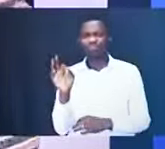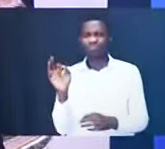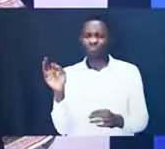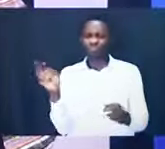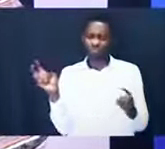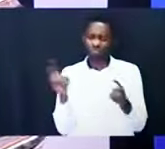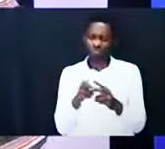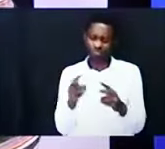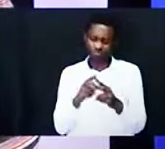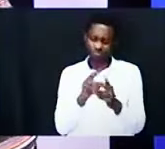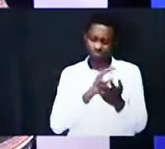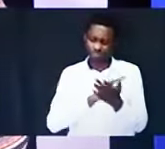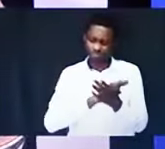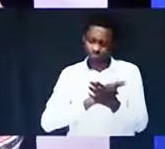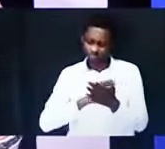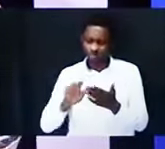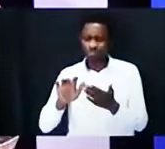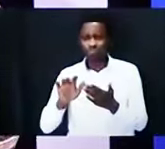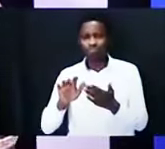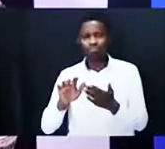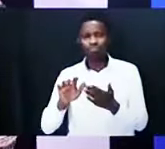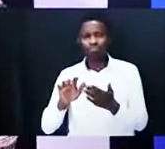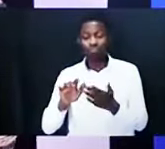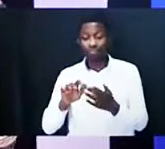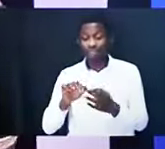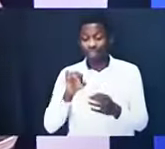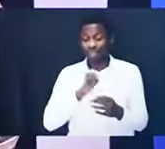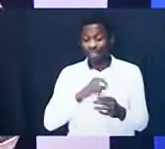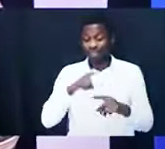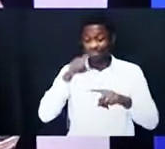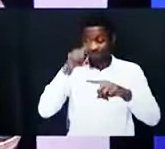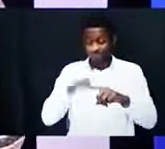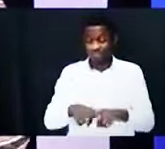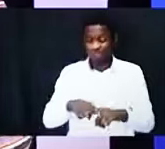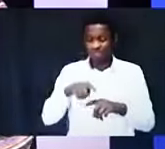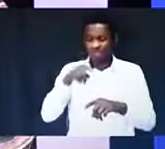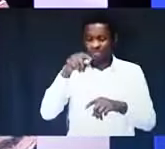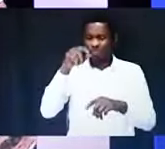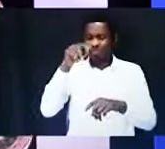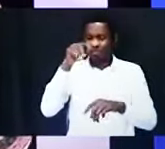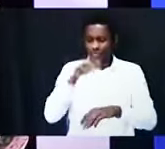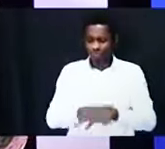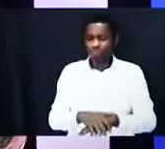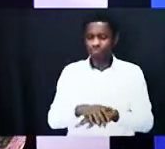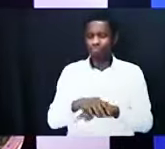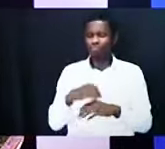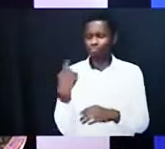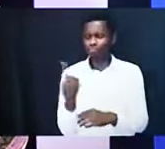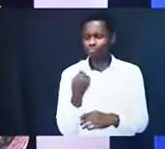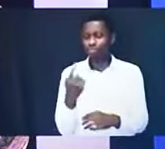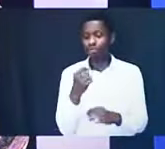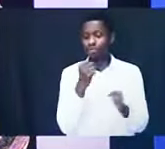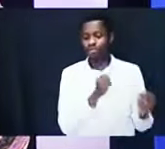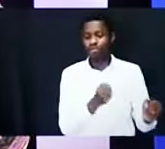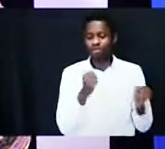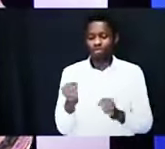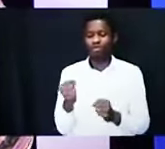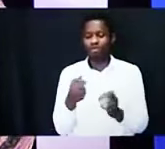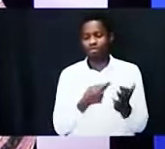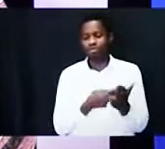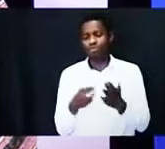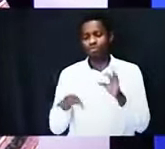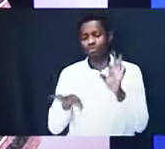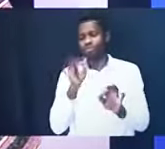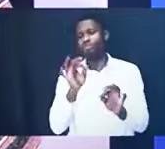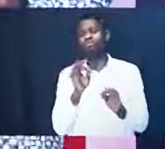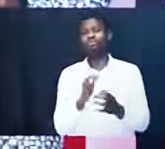and persuasive speeches. I relied only on the power of the Holy Spirit. Na mekasa ene